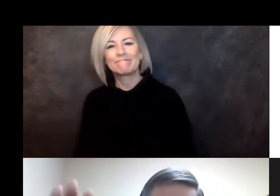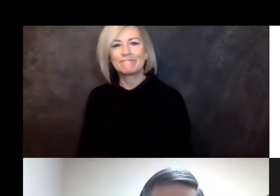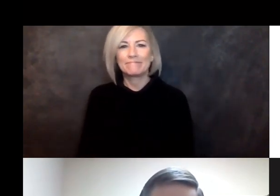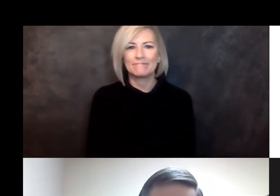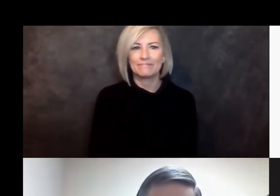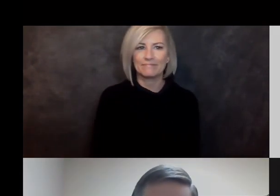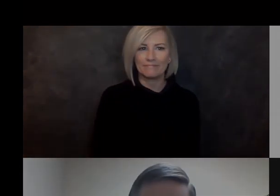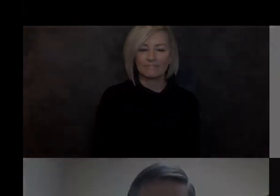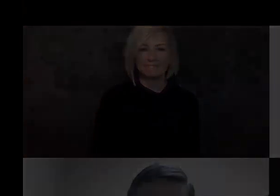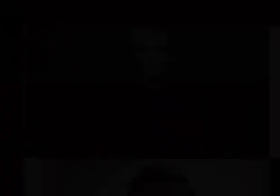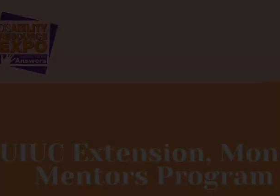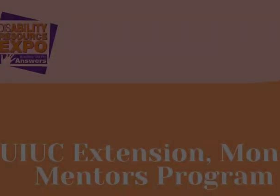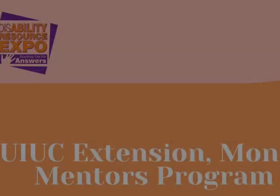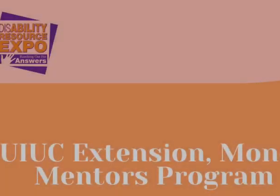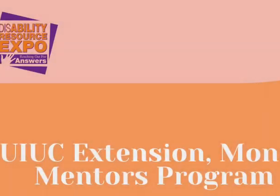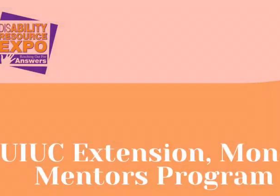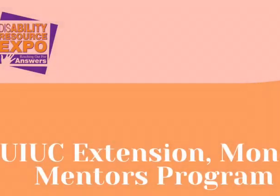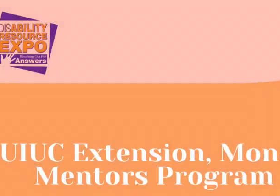Bye-bye.